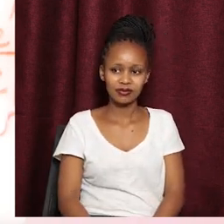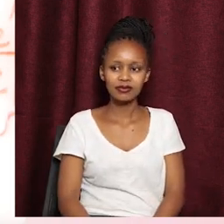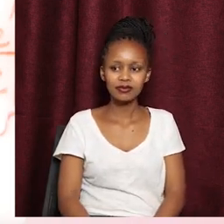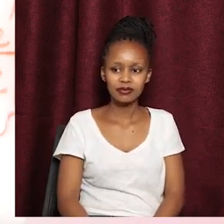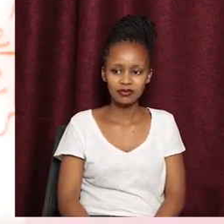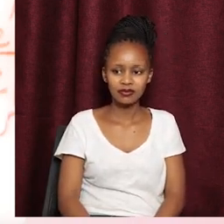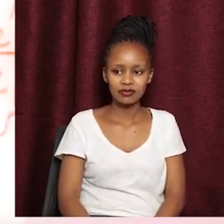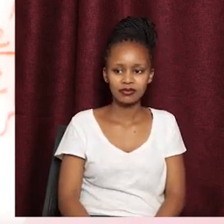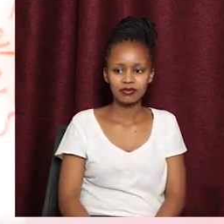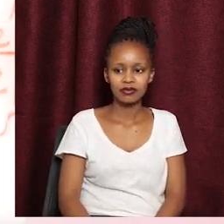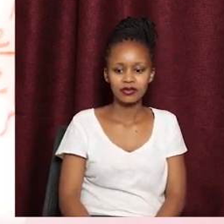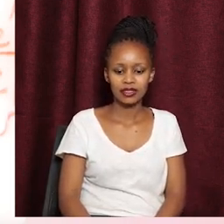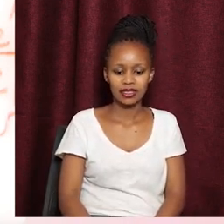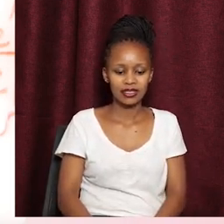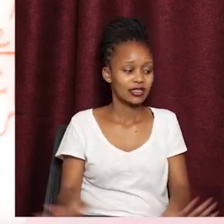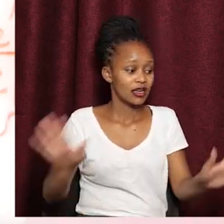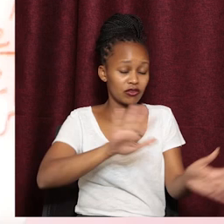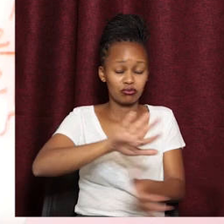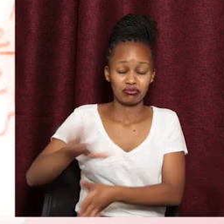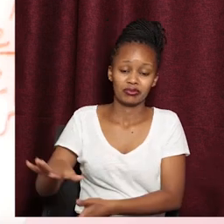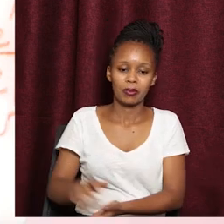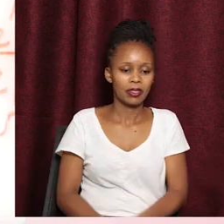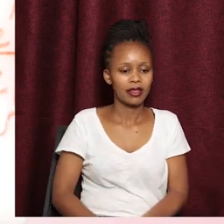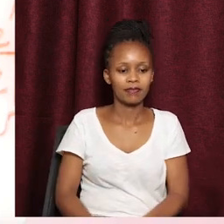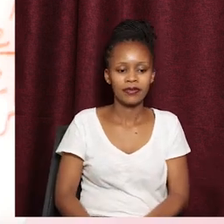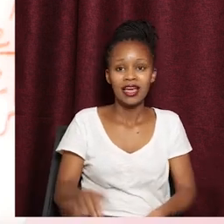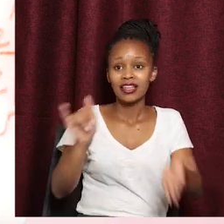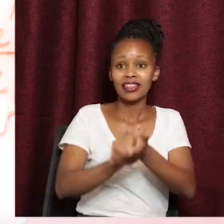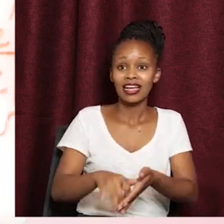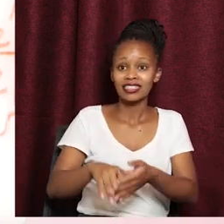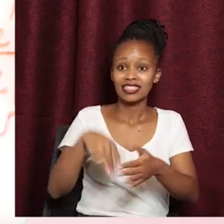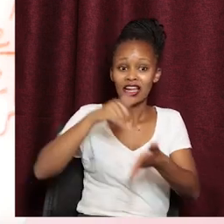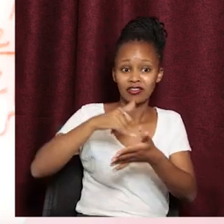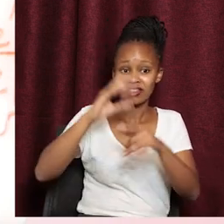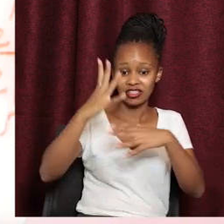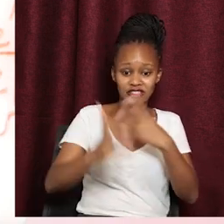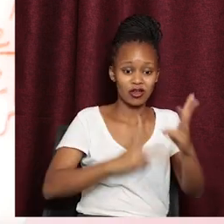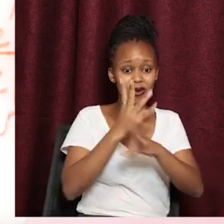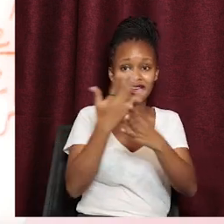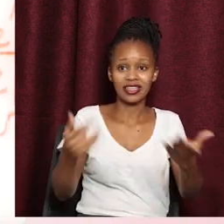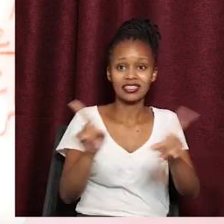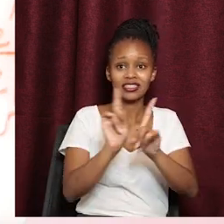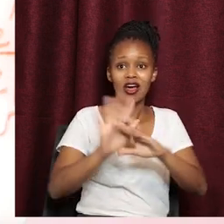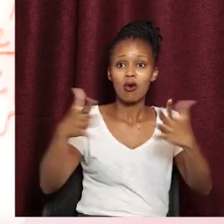Even that attachment to this material world is what gives us